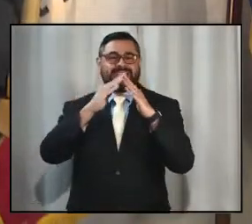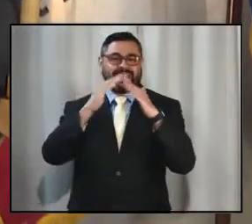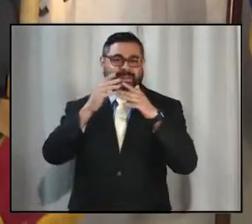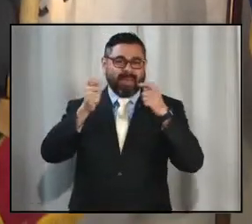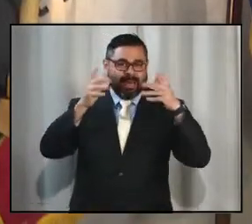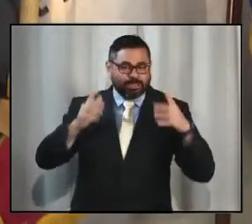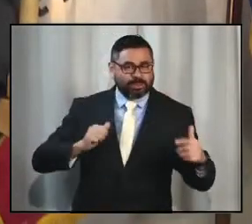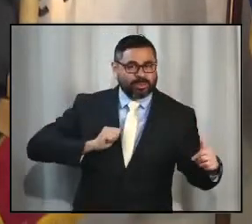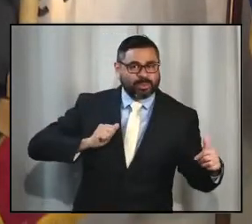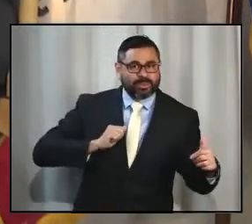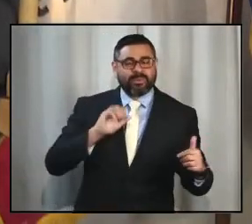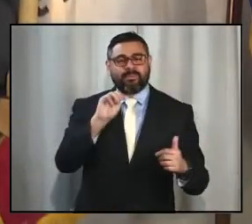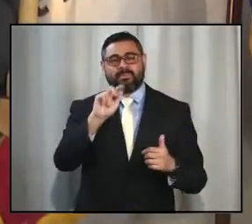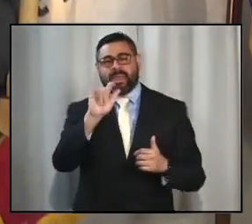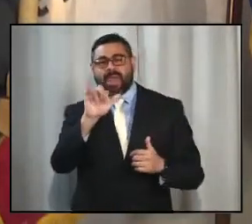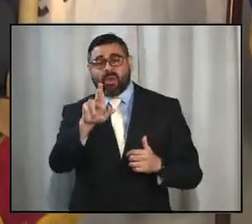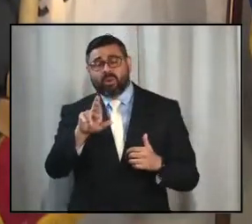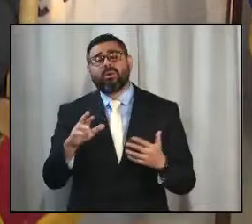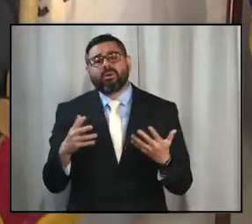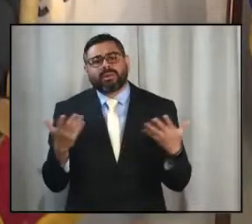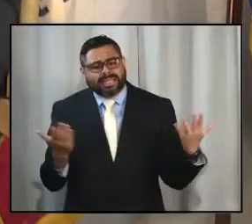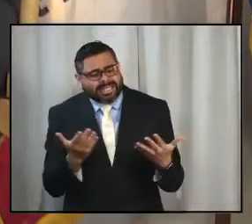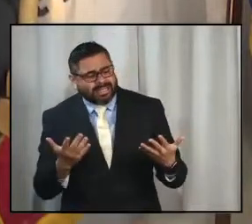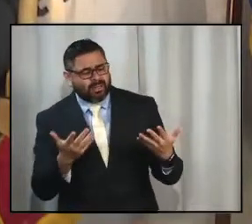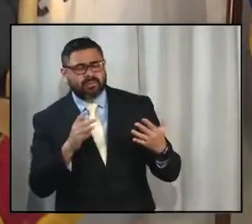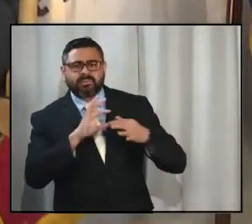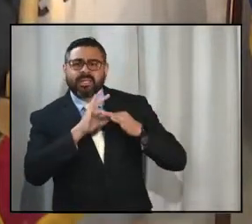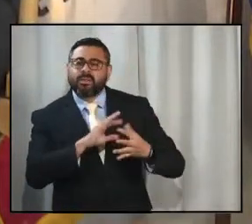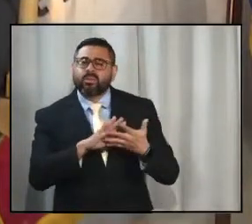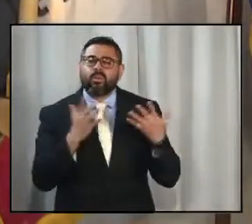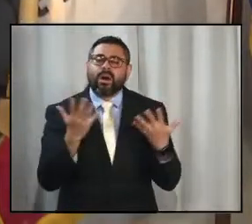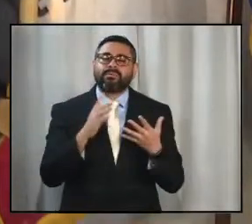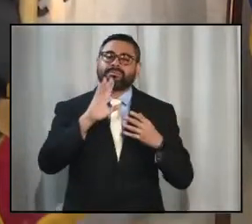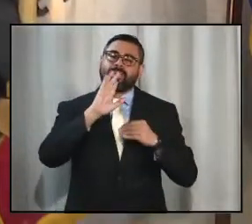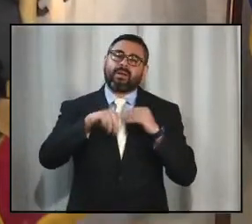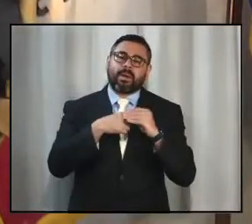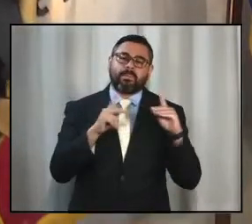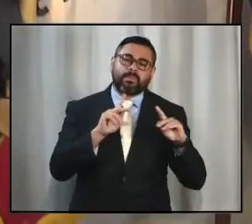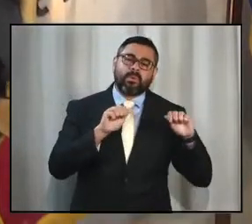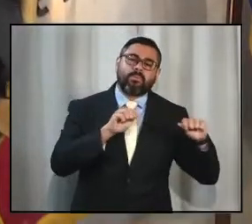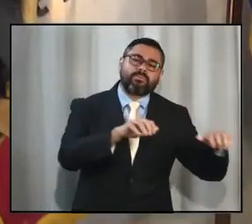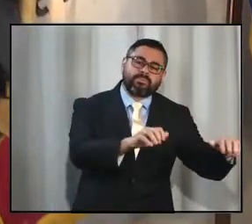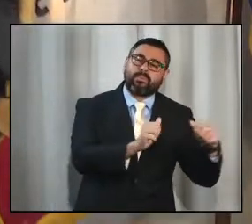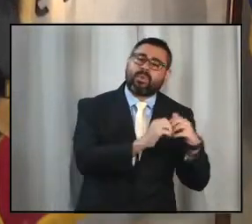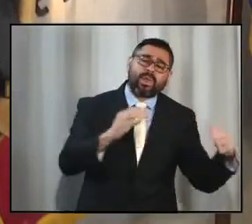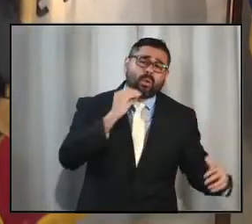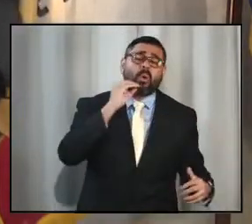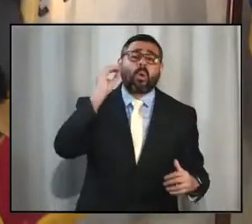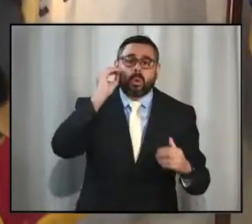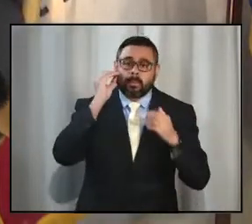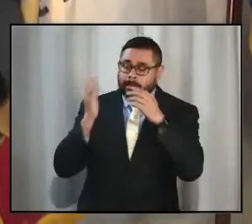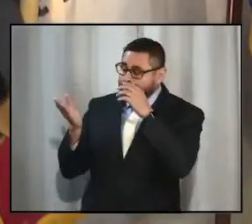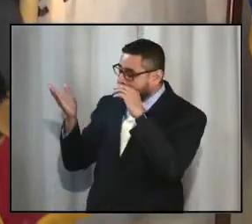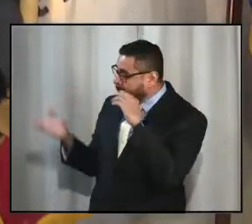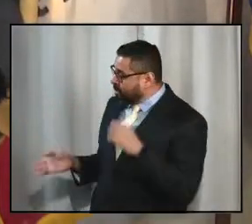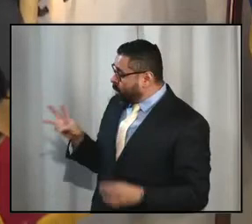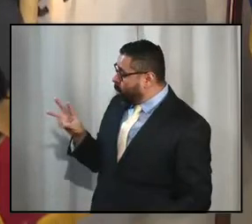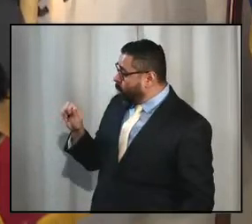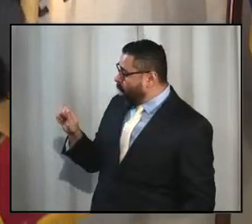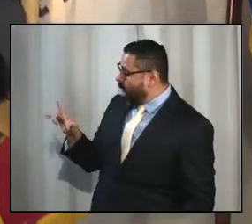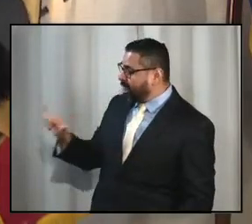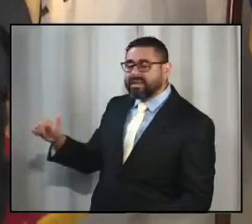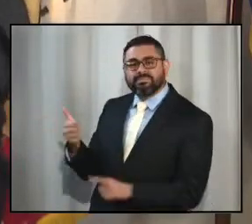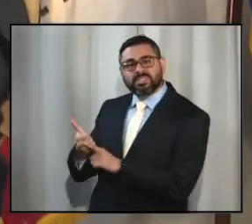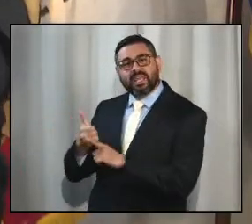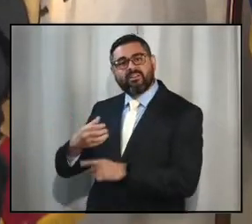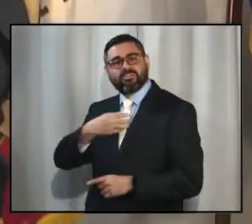update on our response to the homelessness crisis right here in Long Beach. Today, I'm joined by our Chief of Police, Wally Hebeish, who will share more about